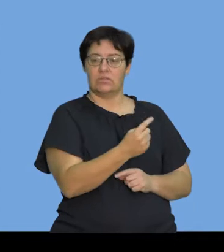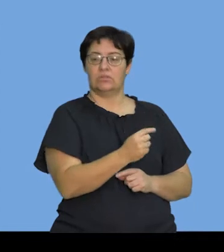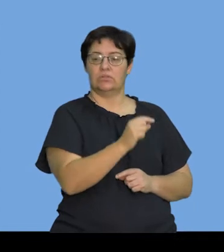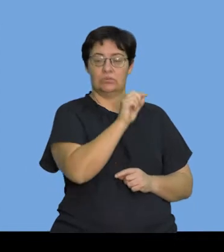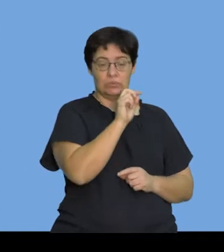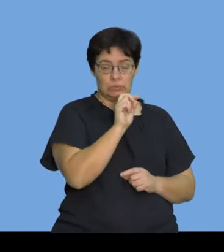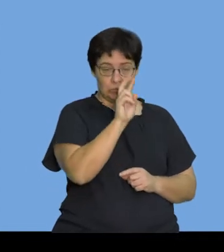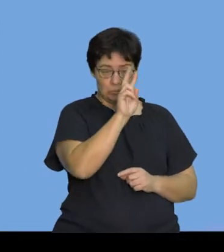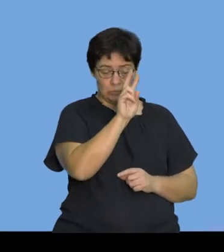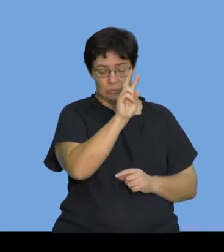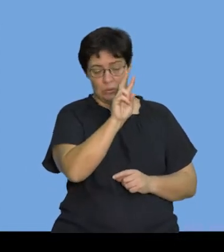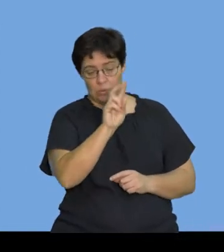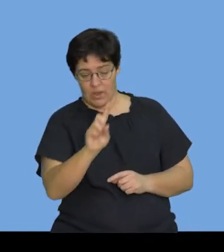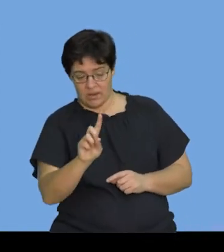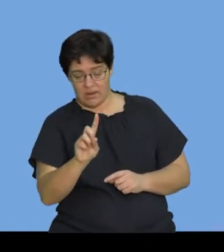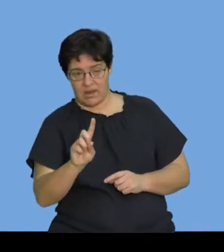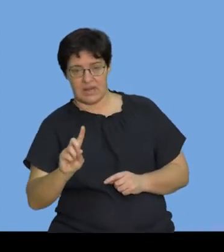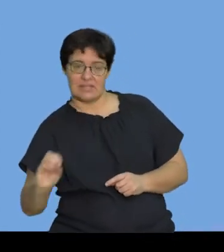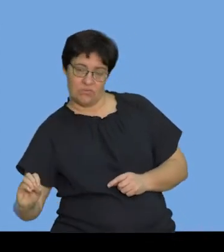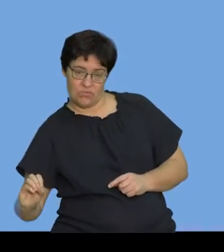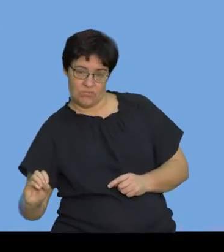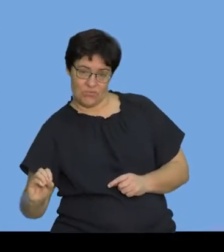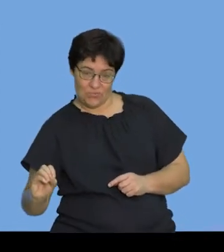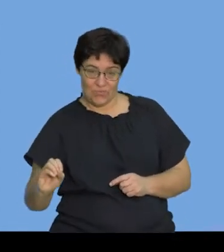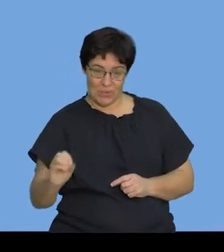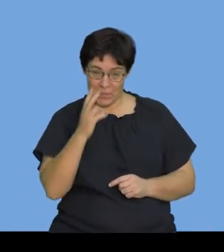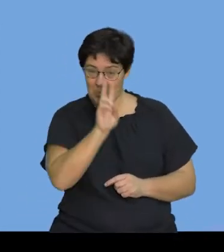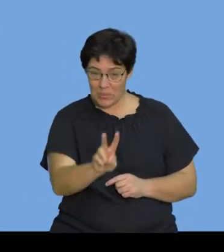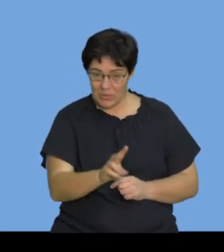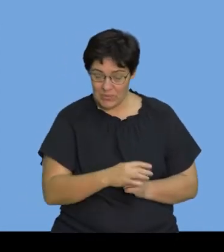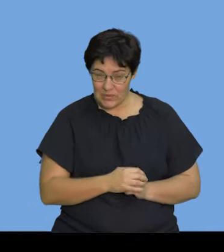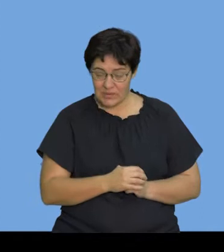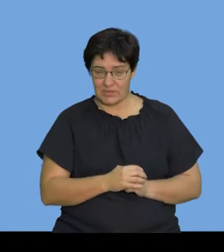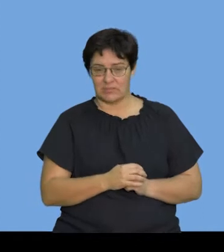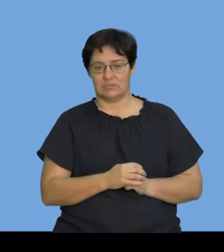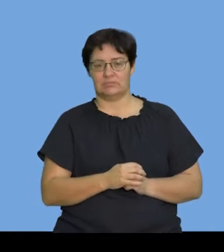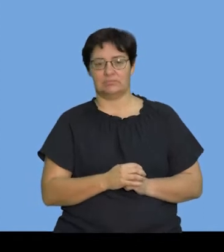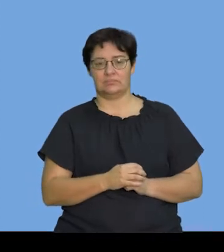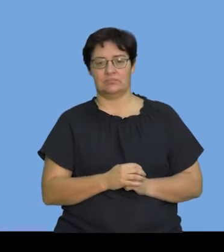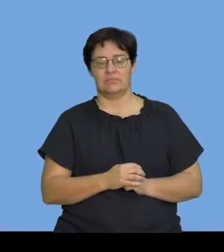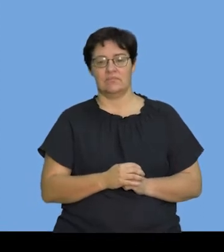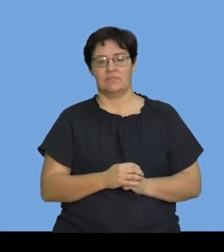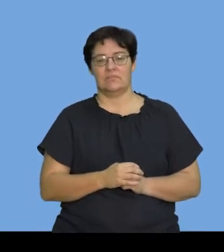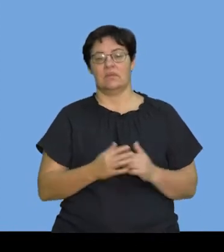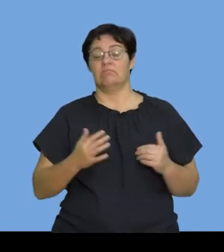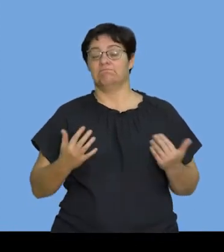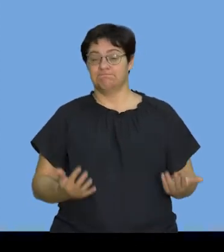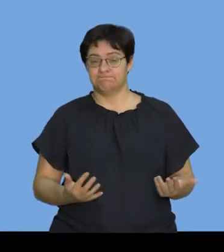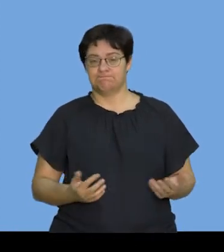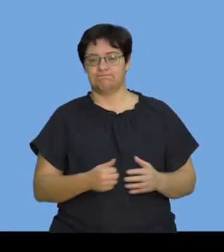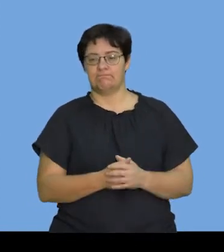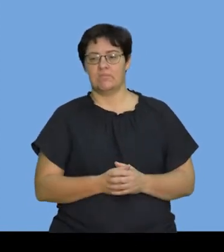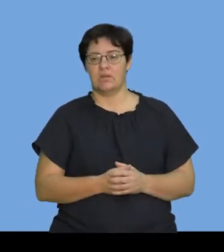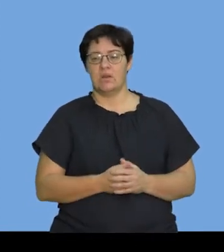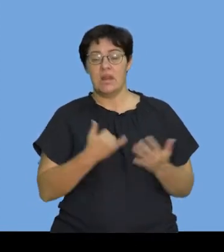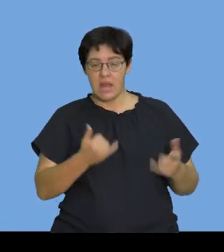It goes down, it becomes 1. It goes down, it becomes 0. That's what the descending order is about. Then you need to